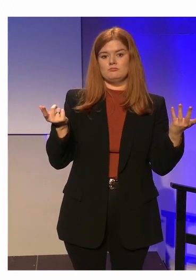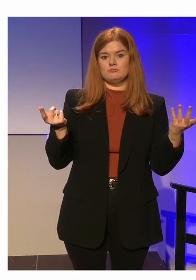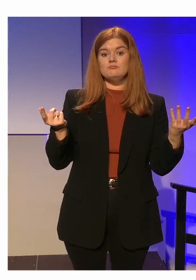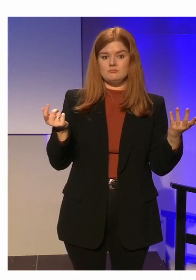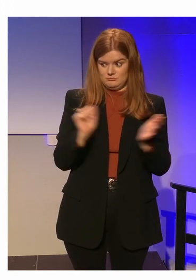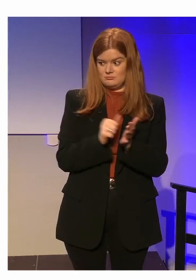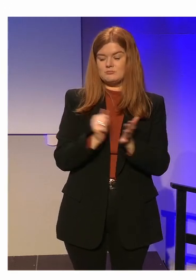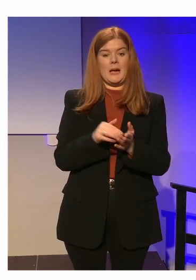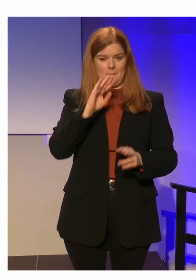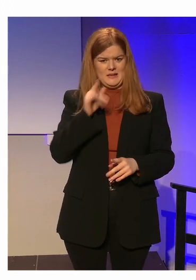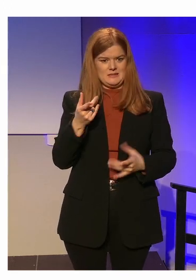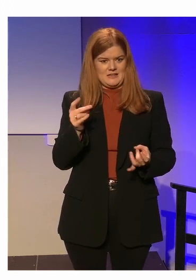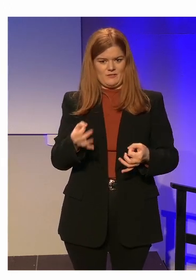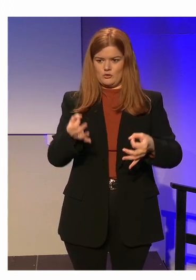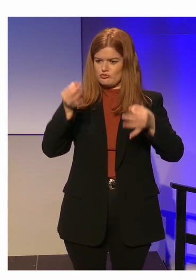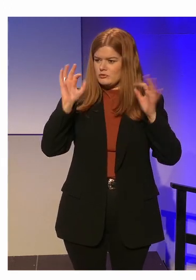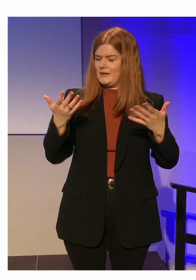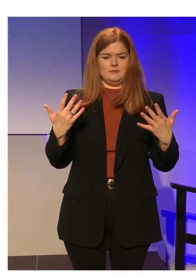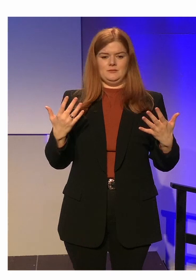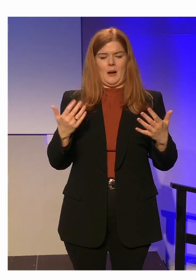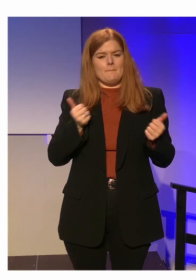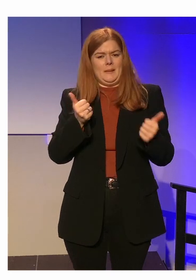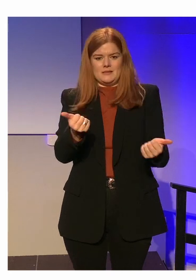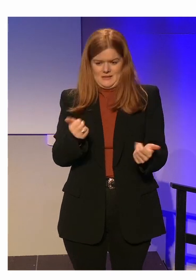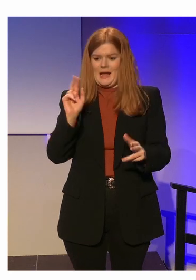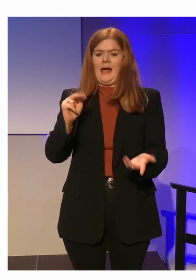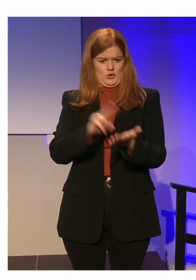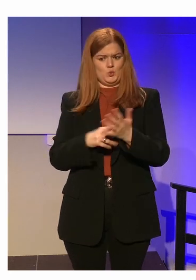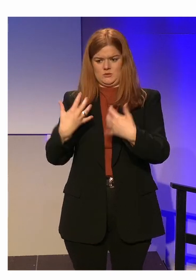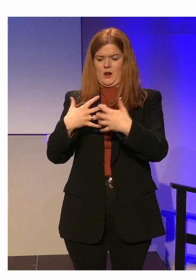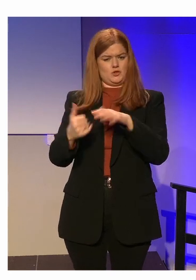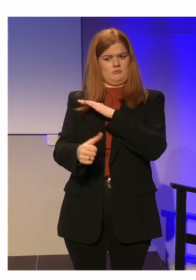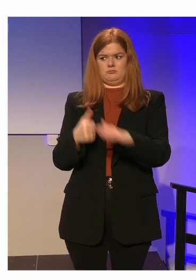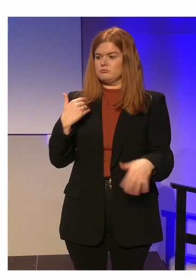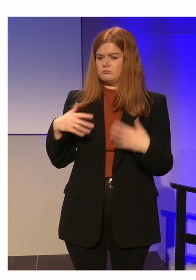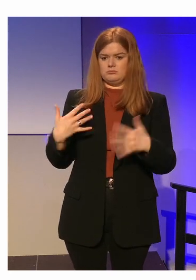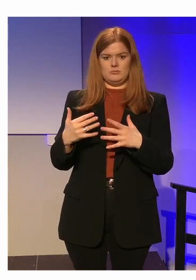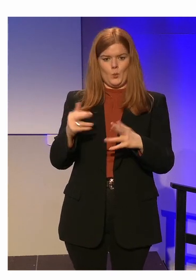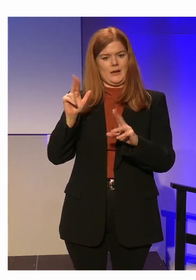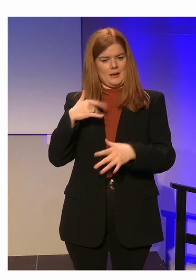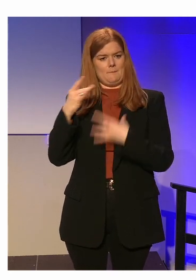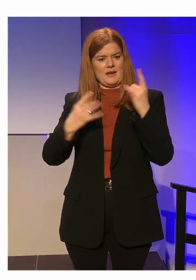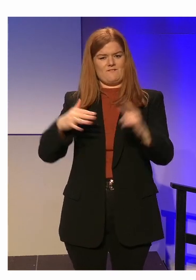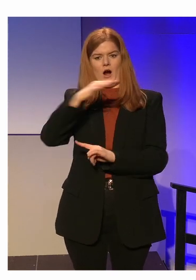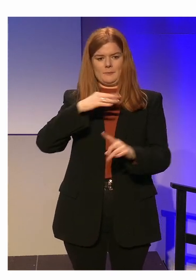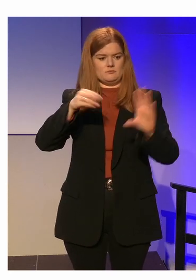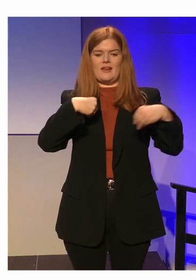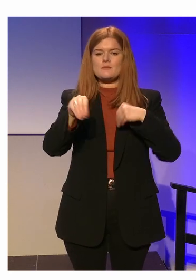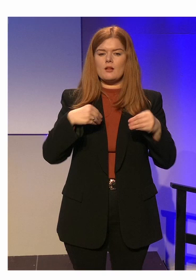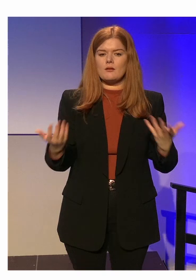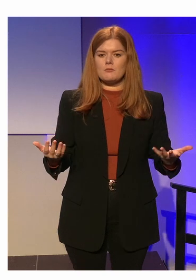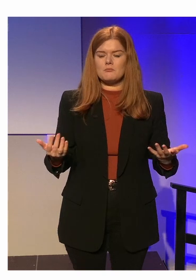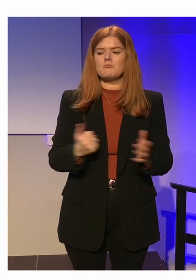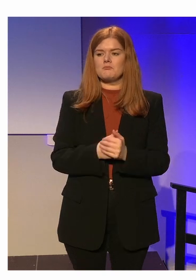had this great ability to use technology to make environments more flexible.